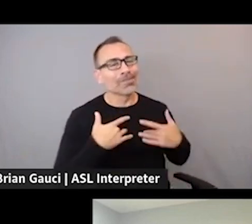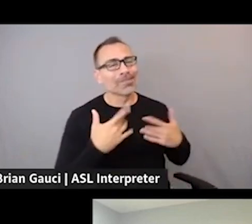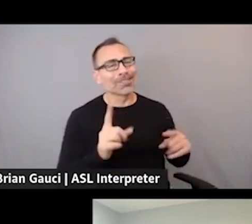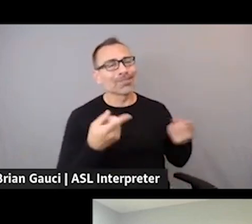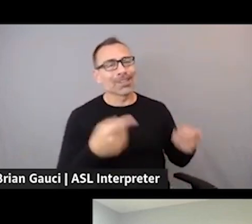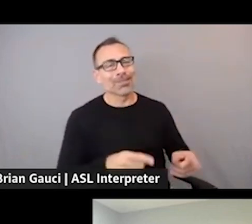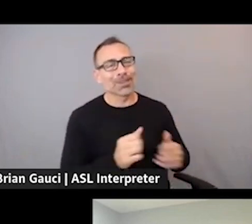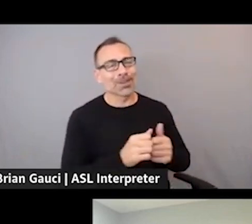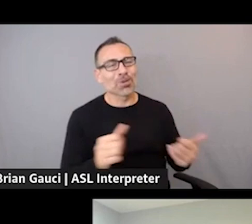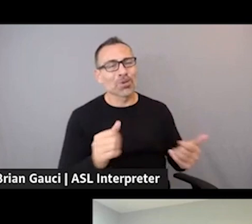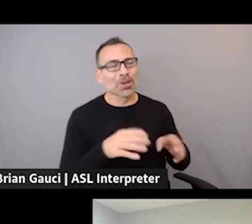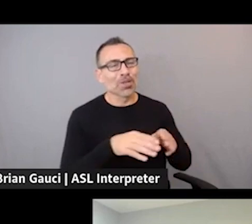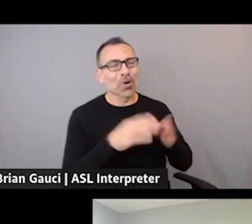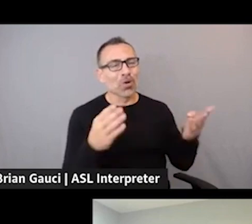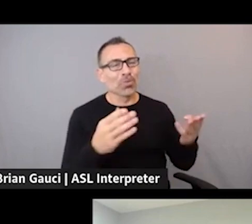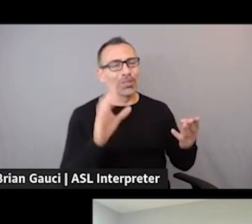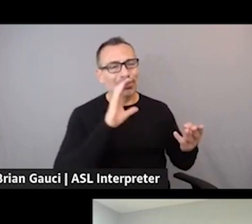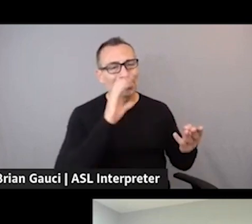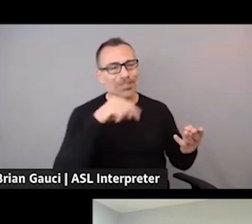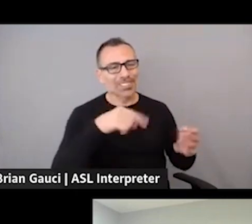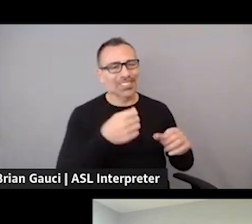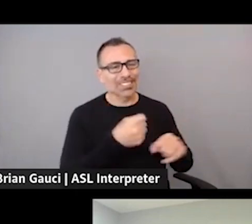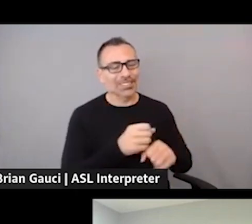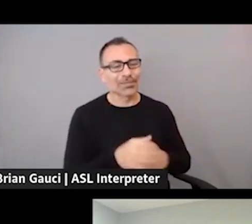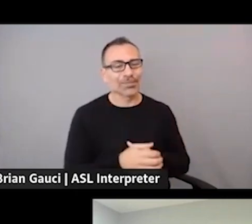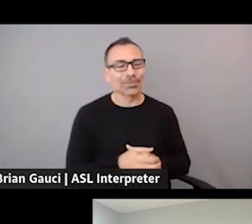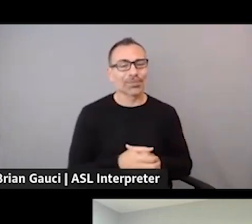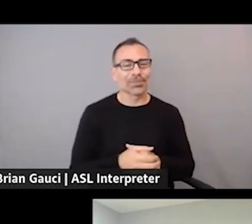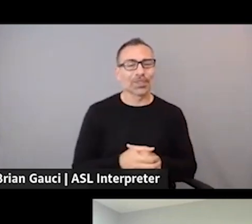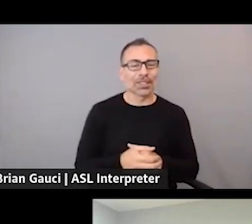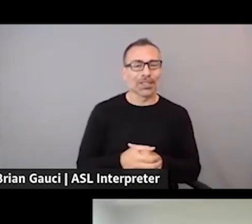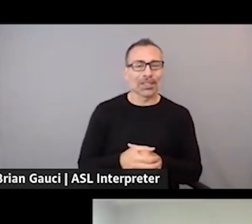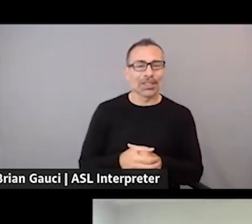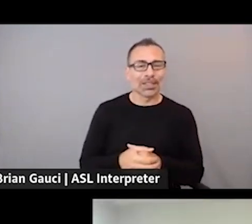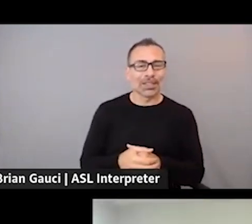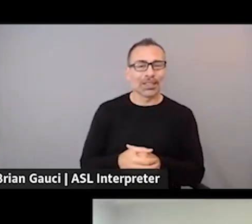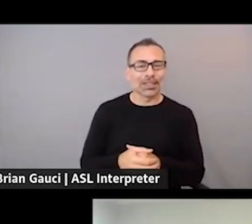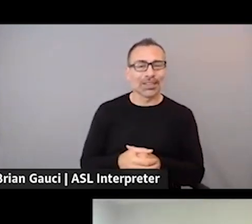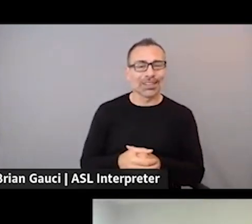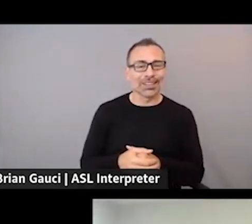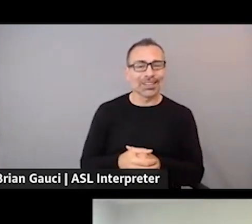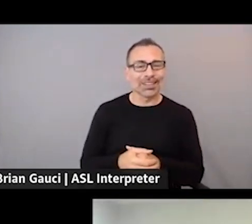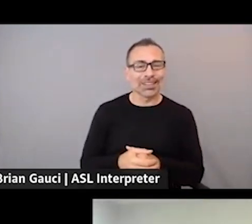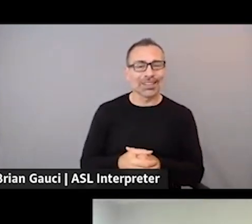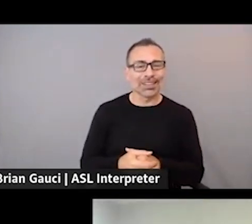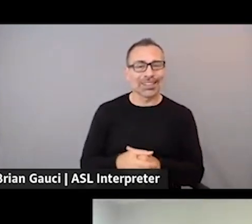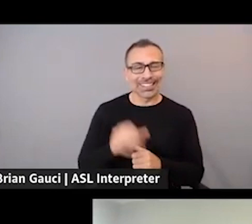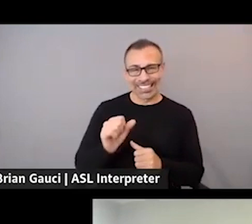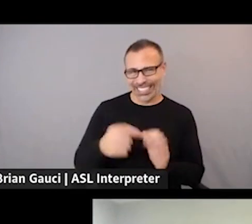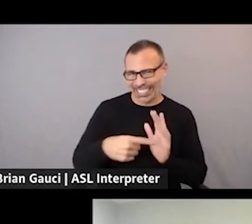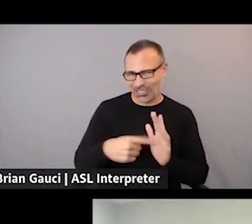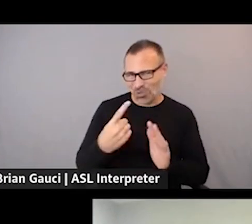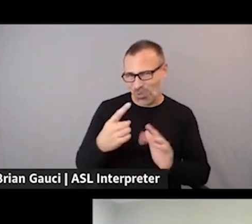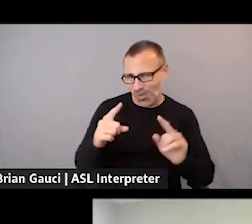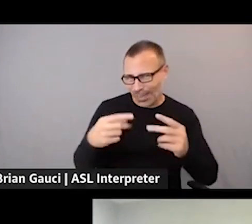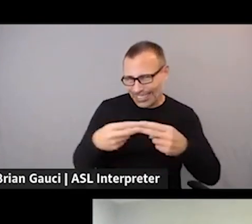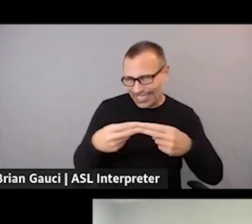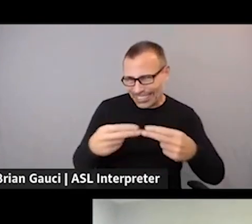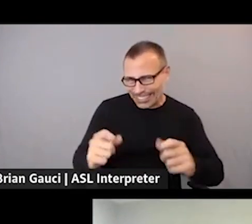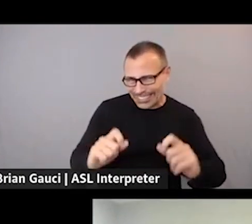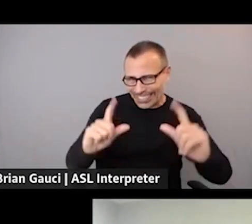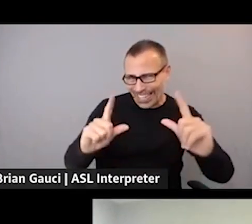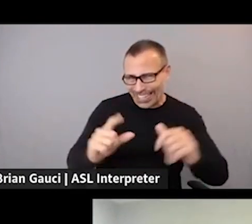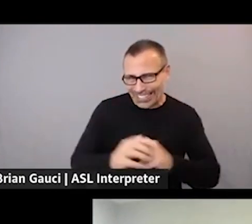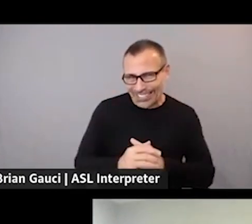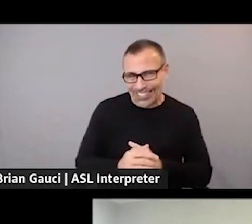Opensearch Serverless all year in 2023? Yeah, I mean, can I show one slide? Yes,